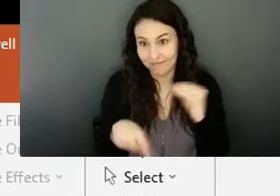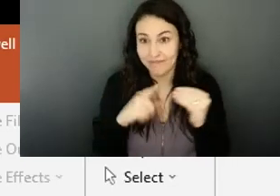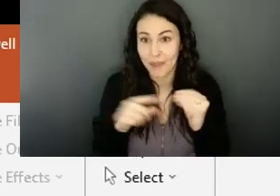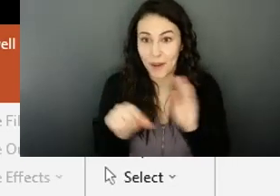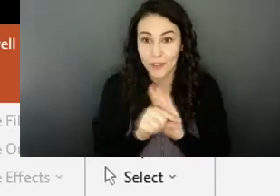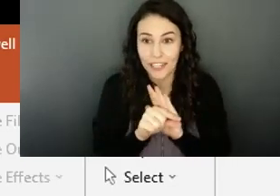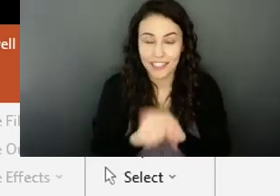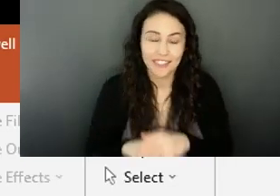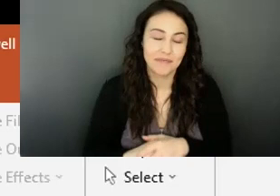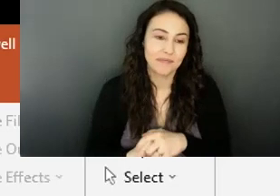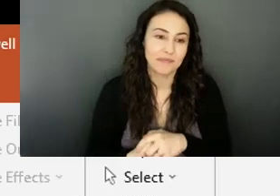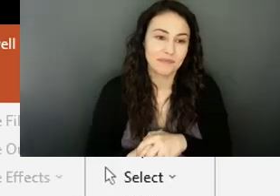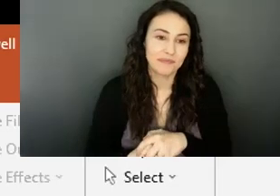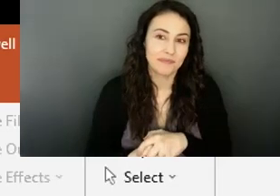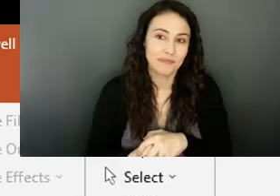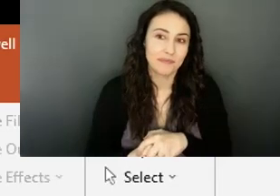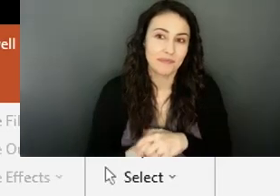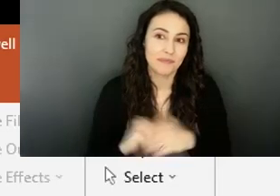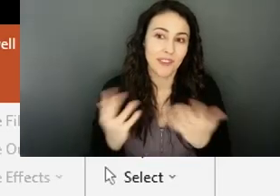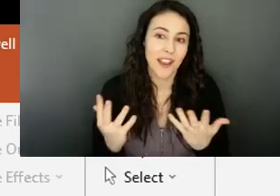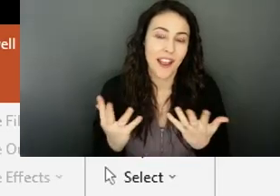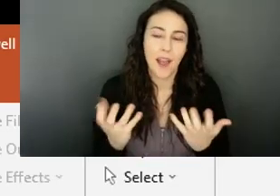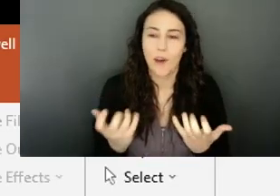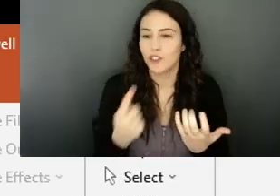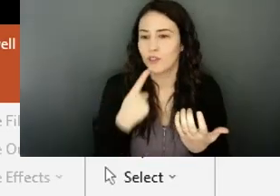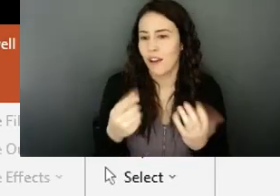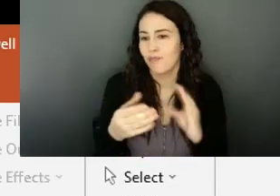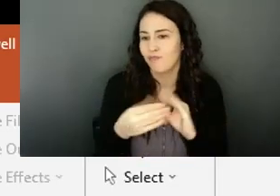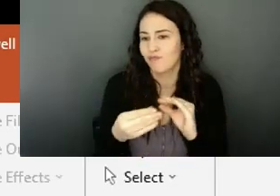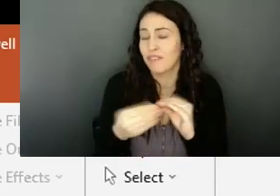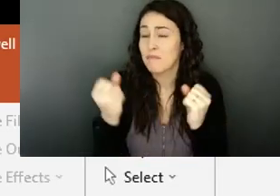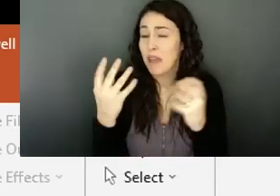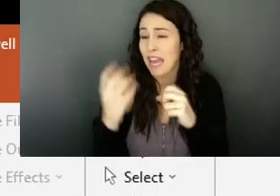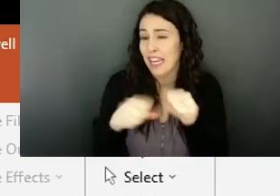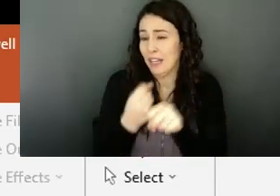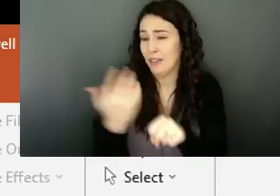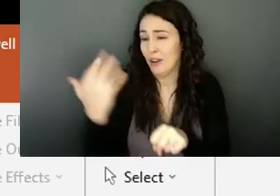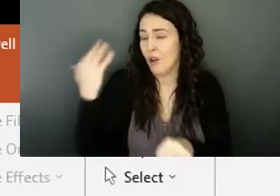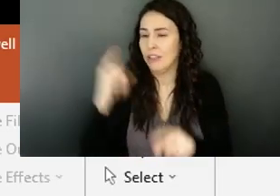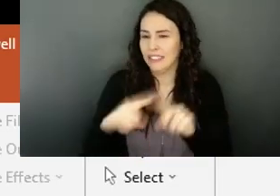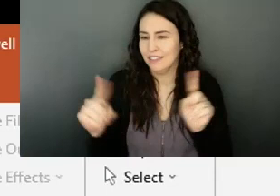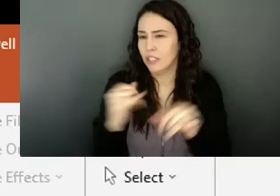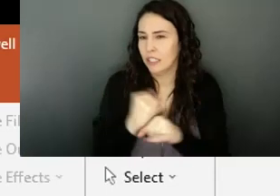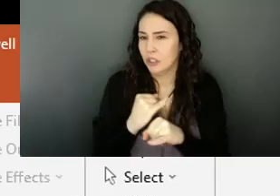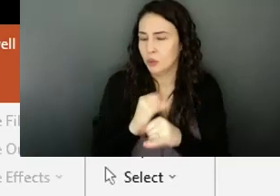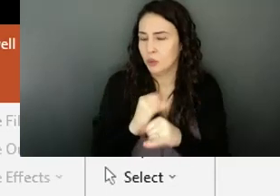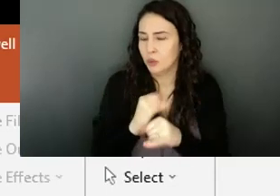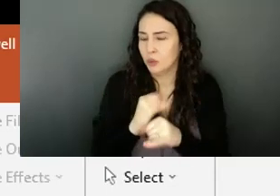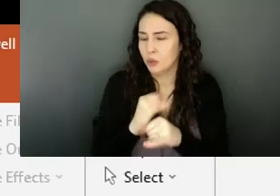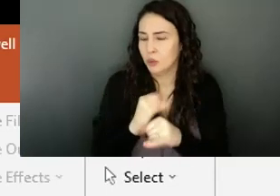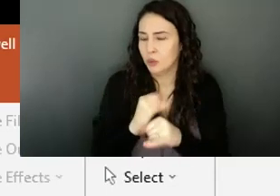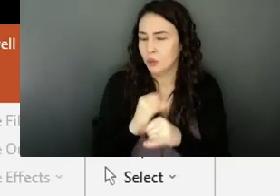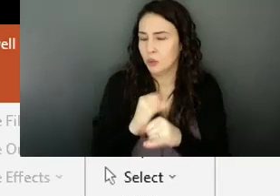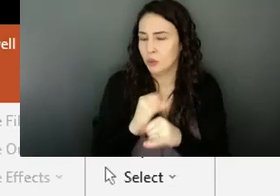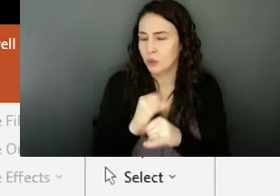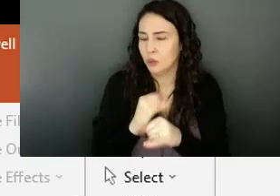I'm going to tell a little story here. Many years ago at a different institution, I had a